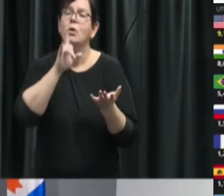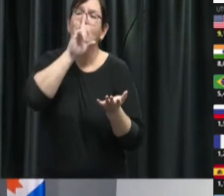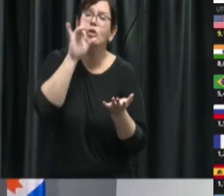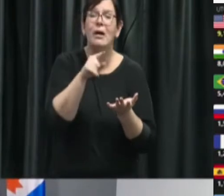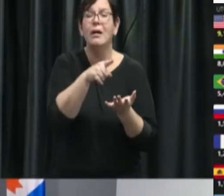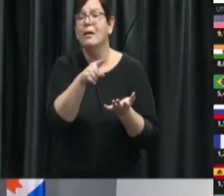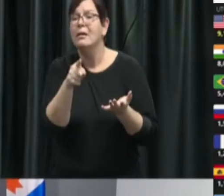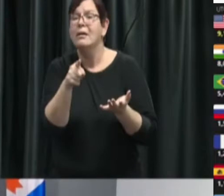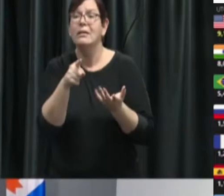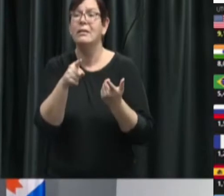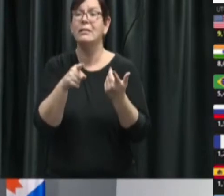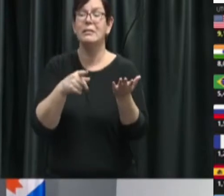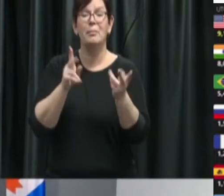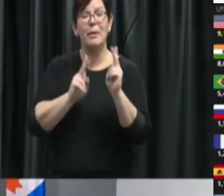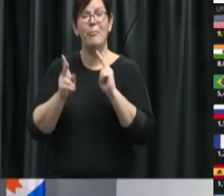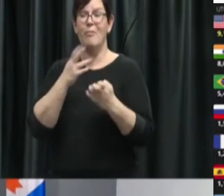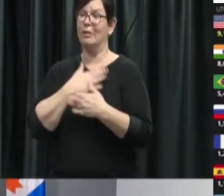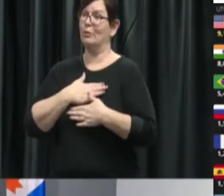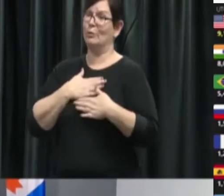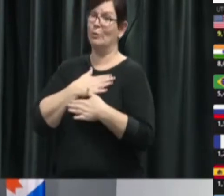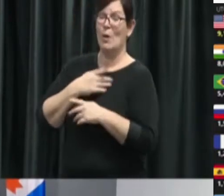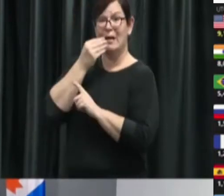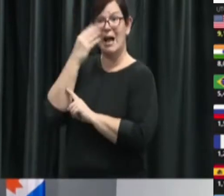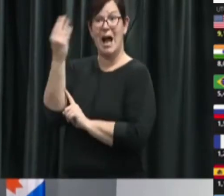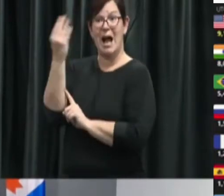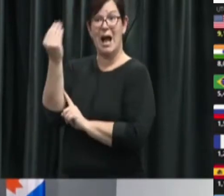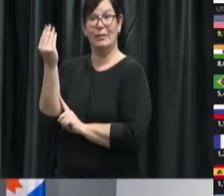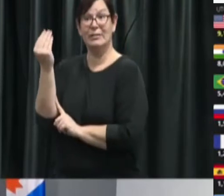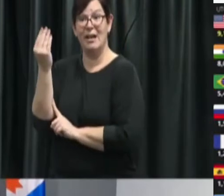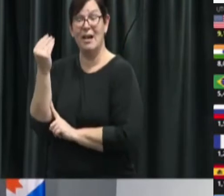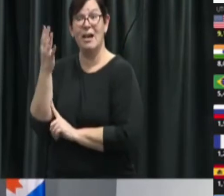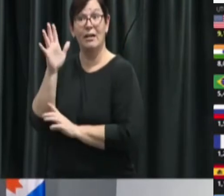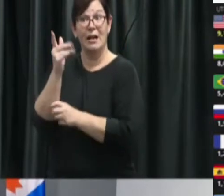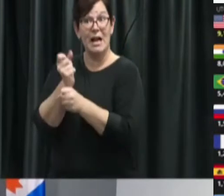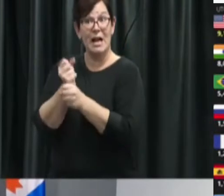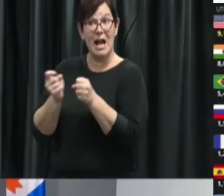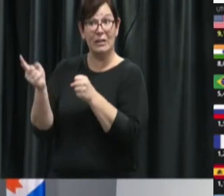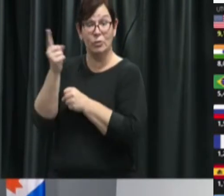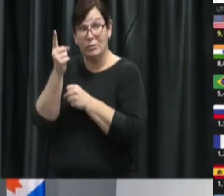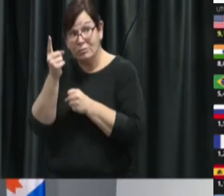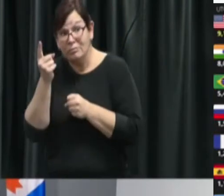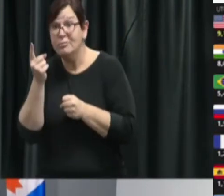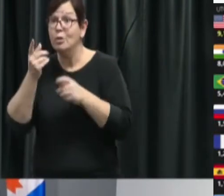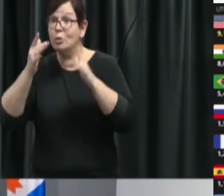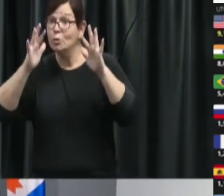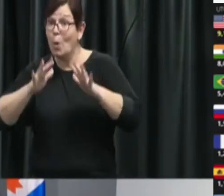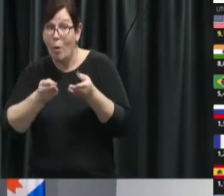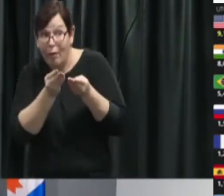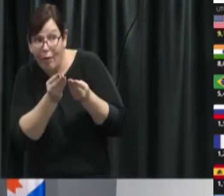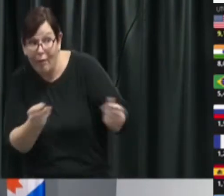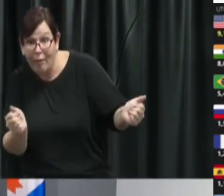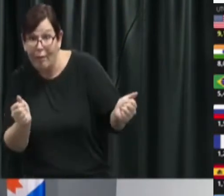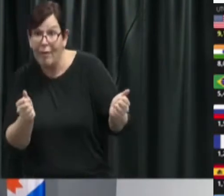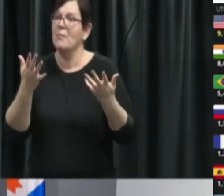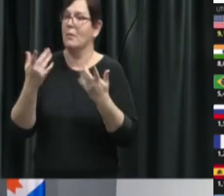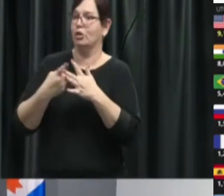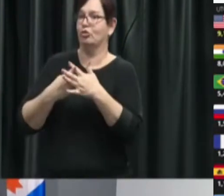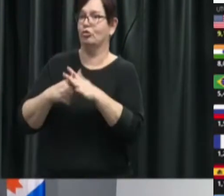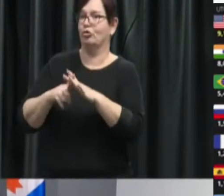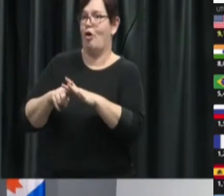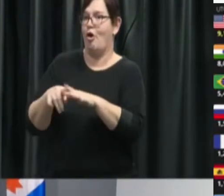enjoyed those patios, they will be back as soon as we can get the snow cleared away and spring comes in let's say, April. So that's